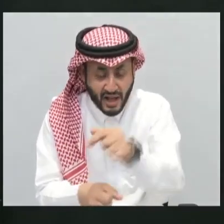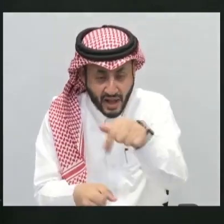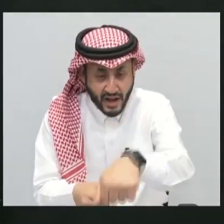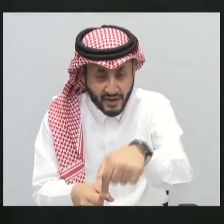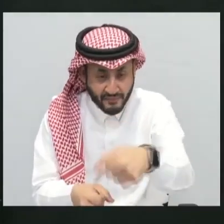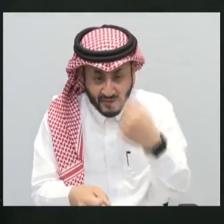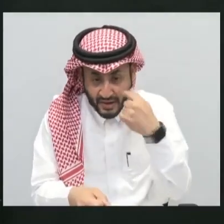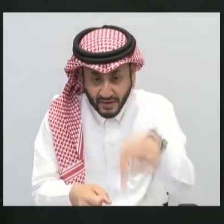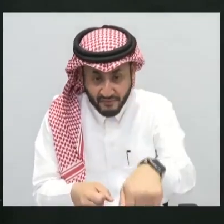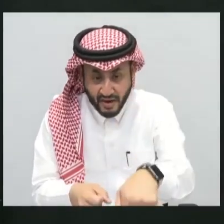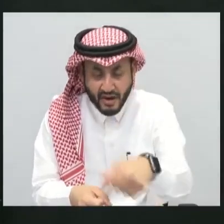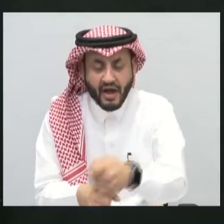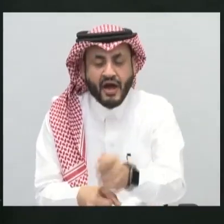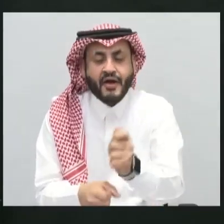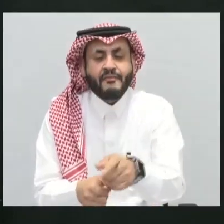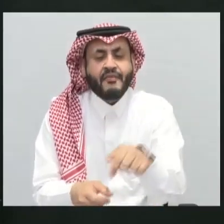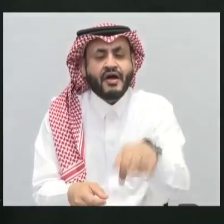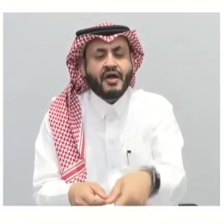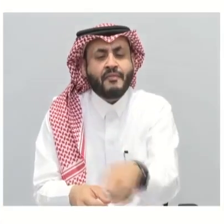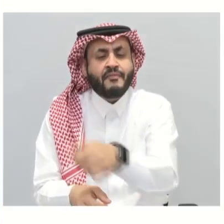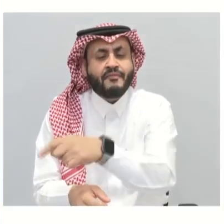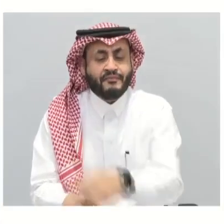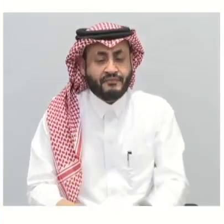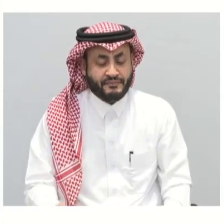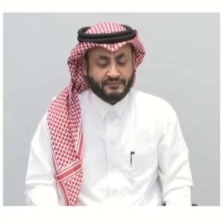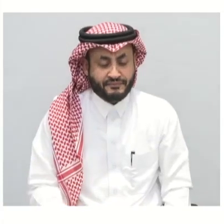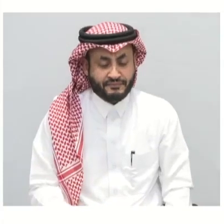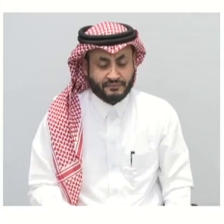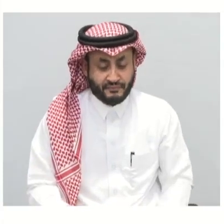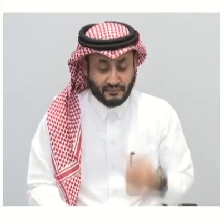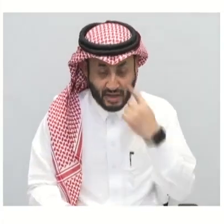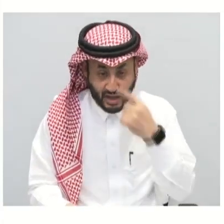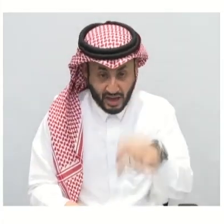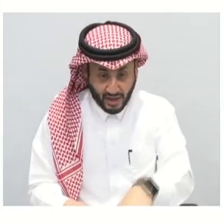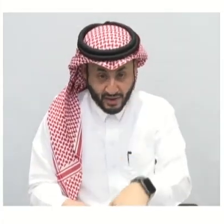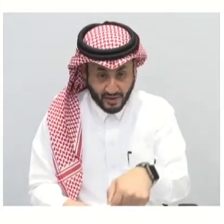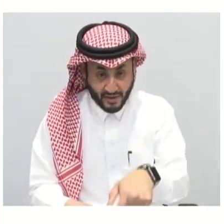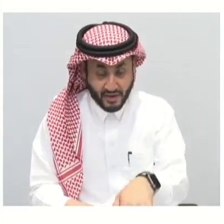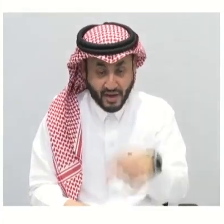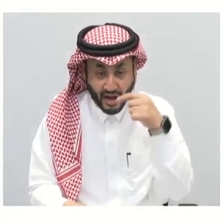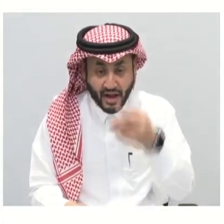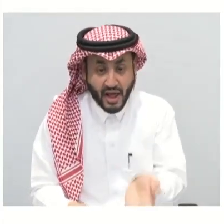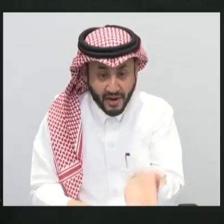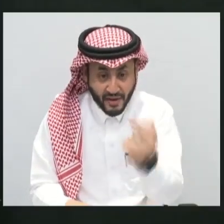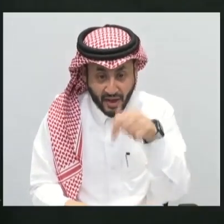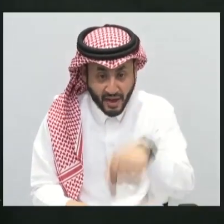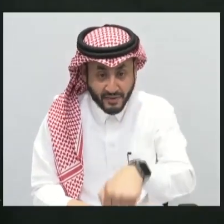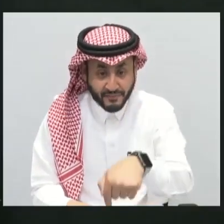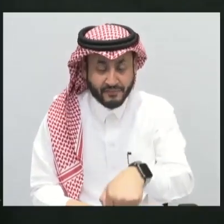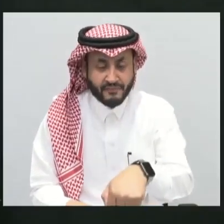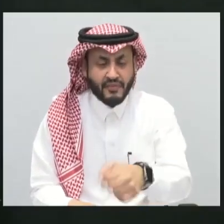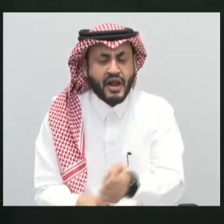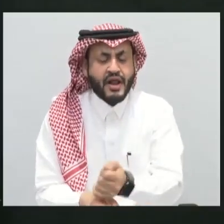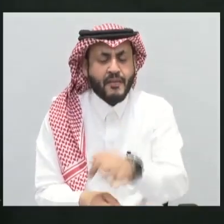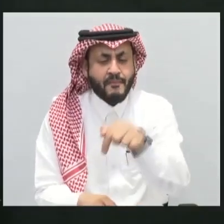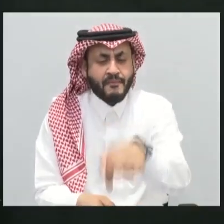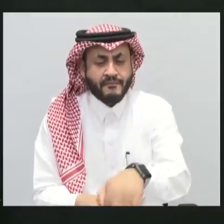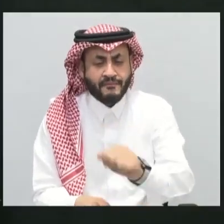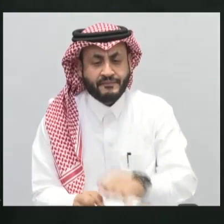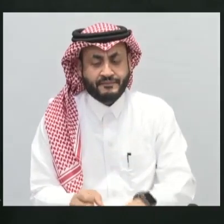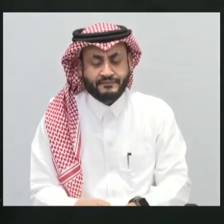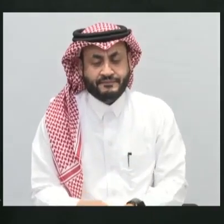happening right now. For example, right now, I am standing in front of the screen. Right now, right this moment,